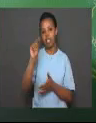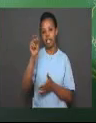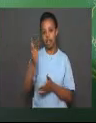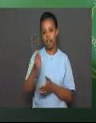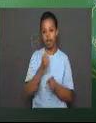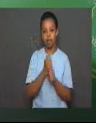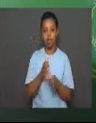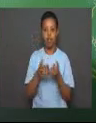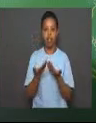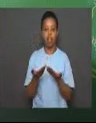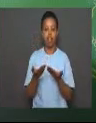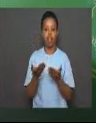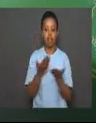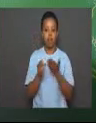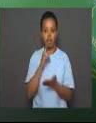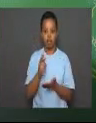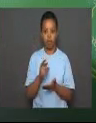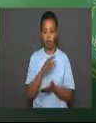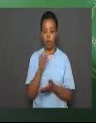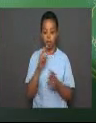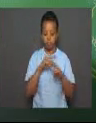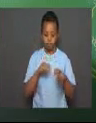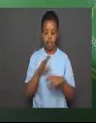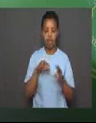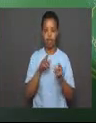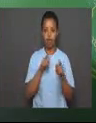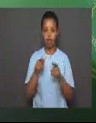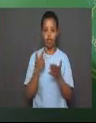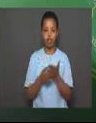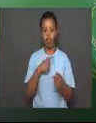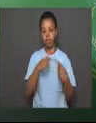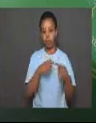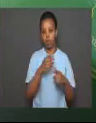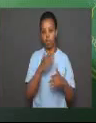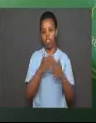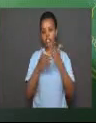DNA, and we studied the stages of this process.